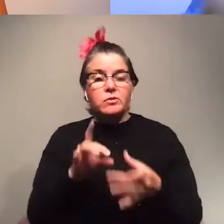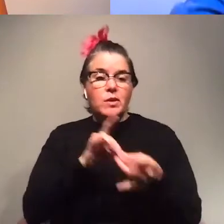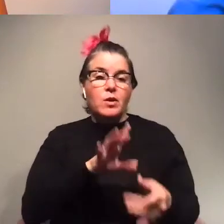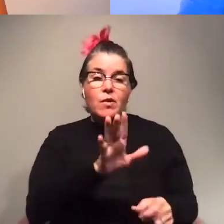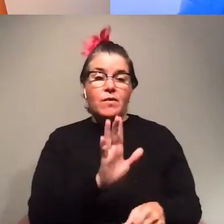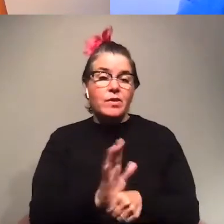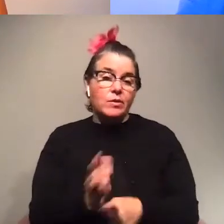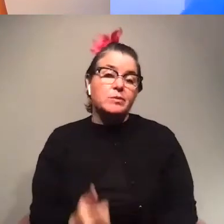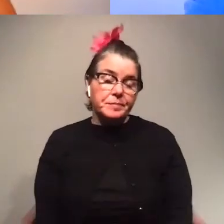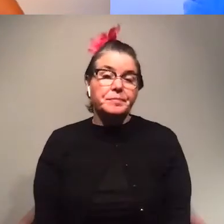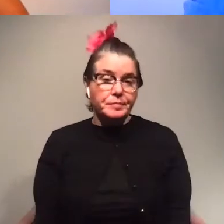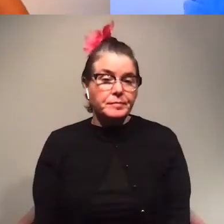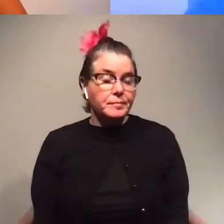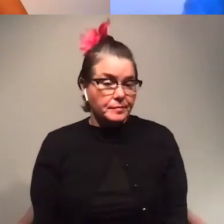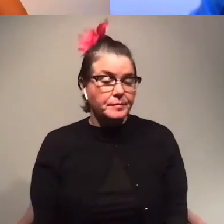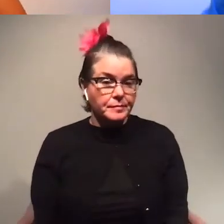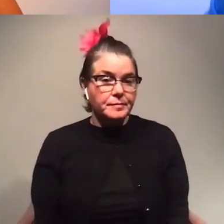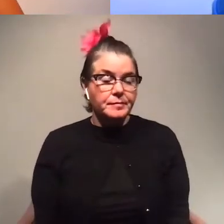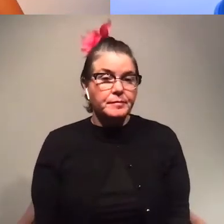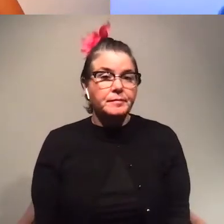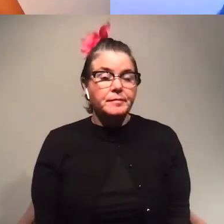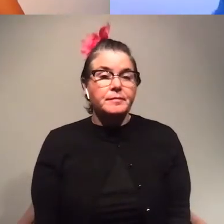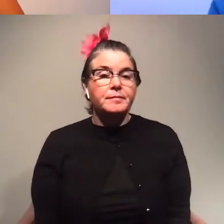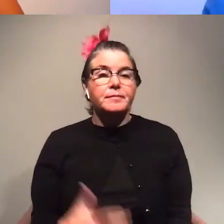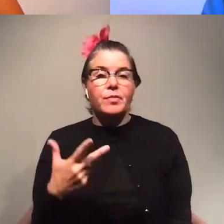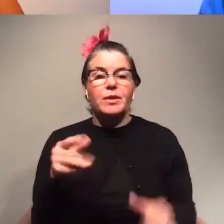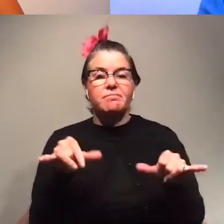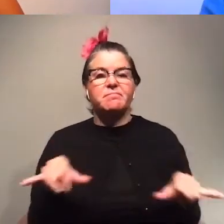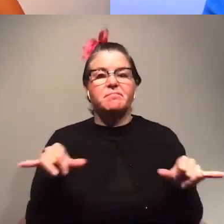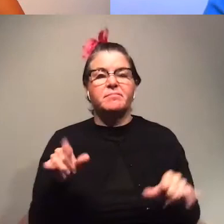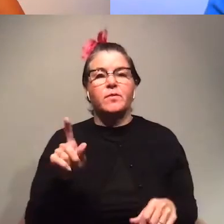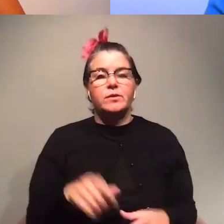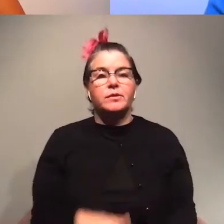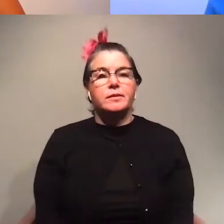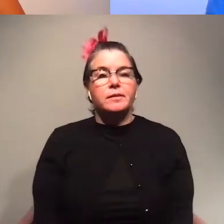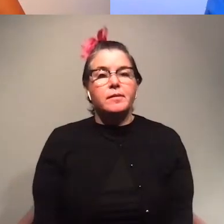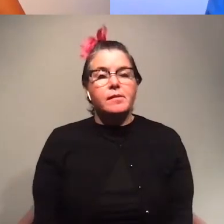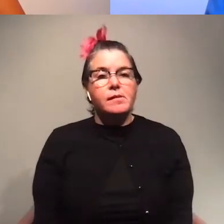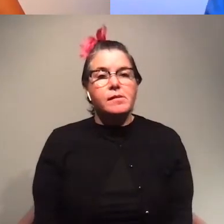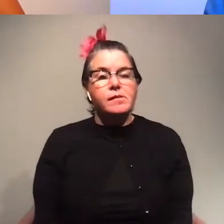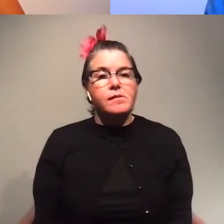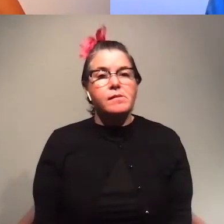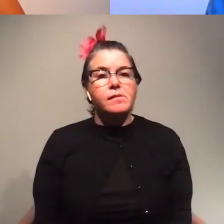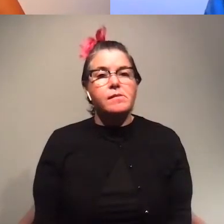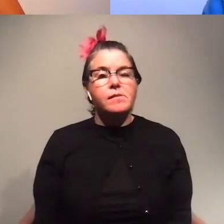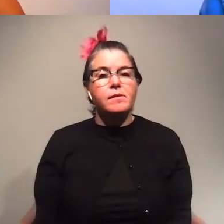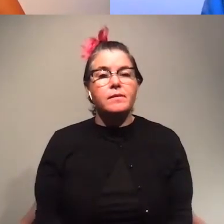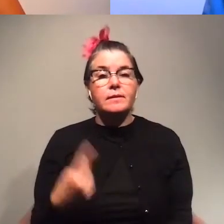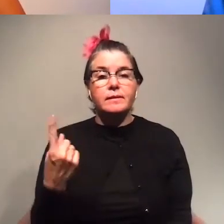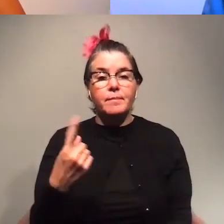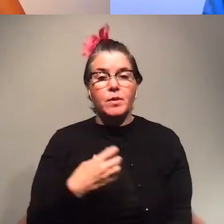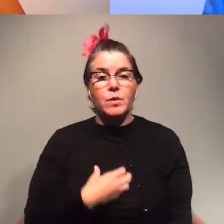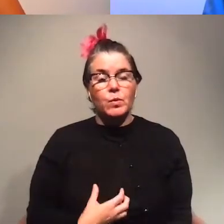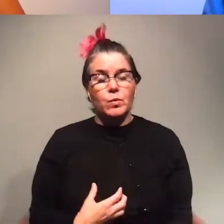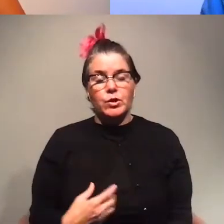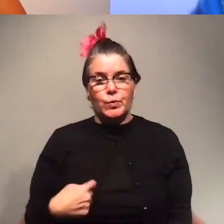So Absolutely. that'd be awesome. And then, yeah, the 3 Skype a Scientist questions we have. So the first one is there one thing that you wish that you'd been asked